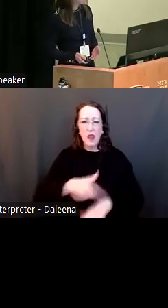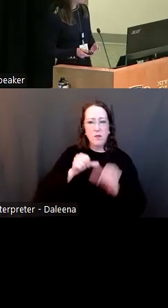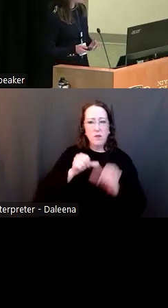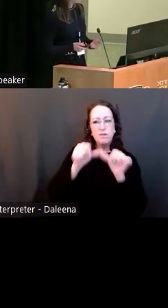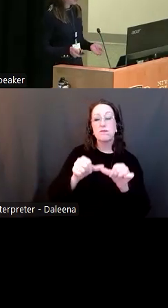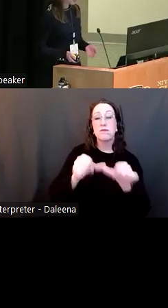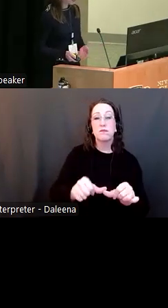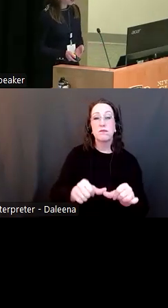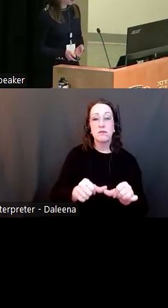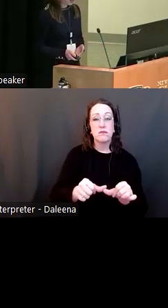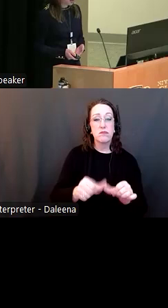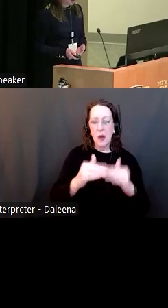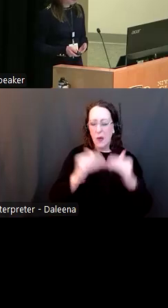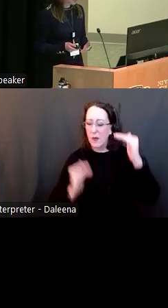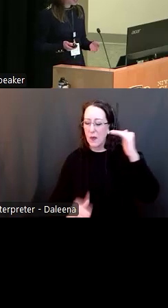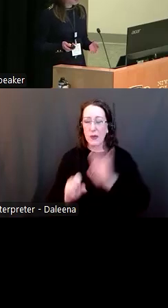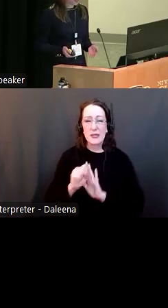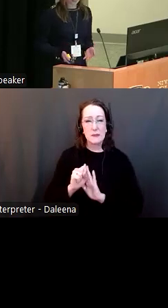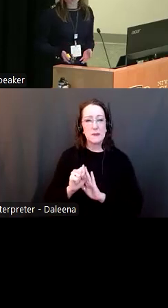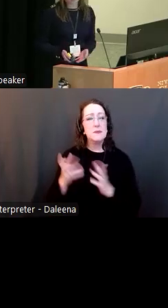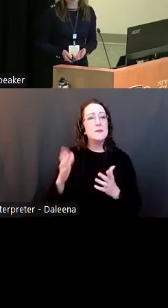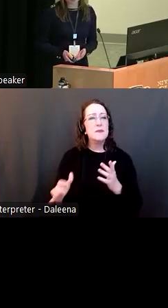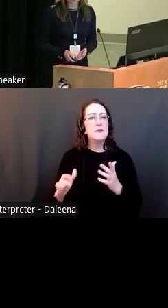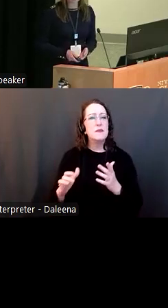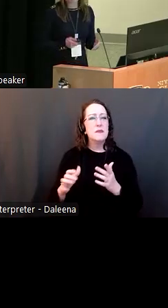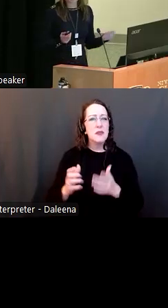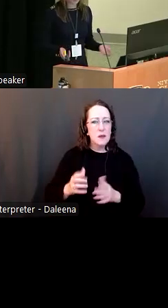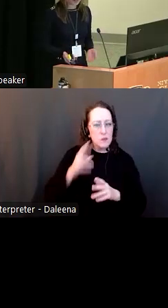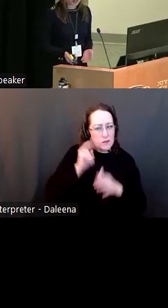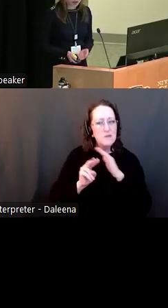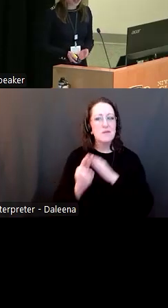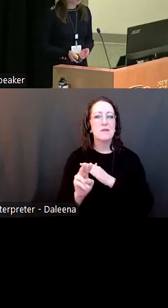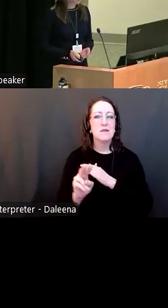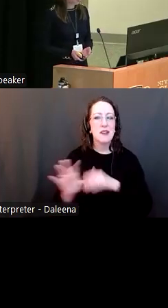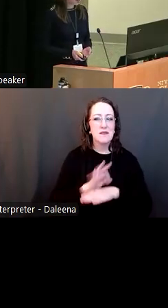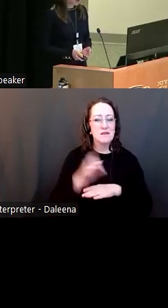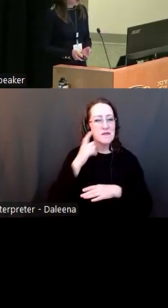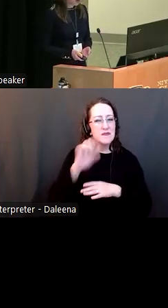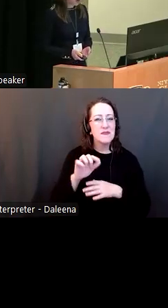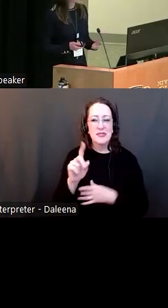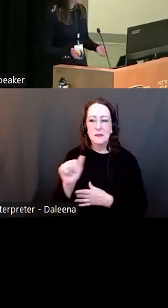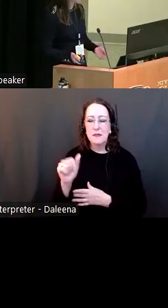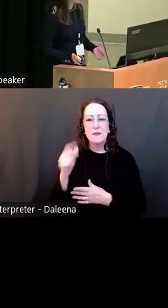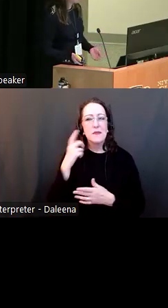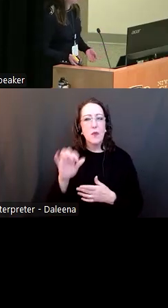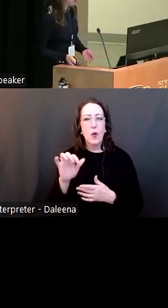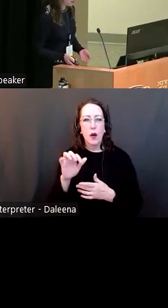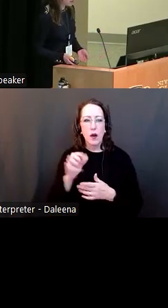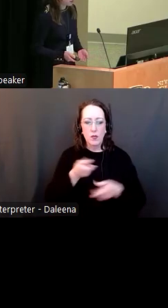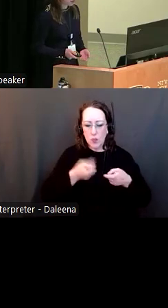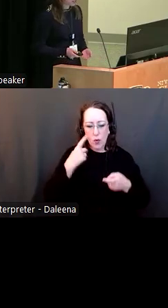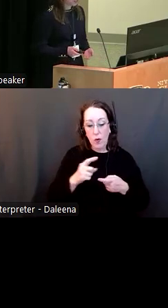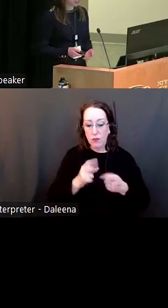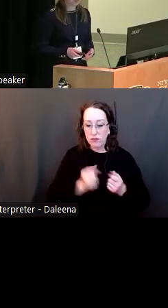has been found to predict functional disability even after controlling for established